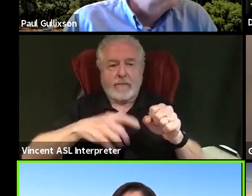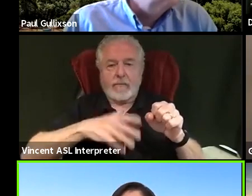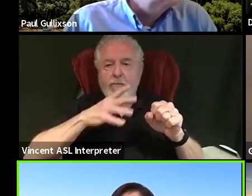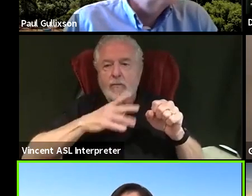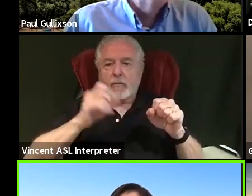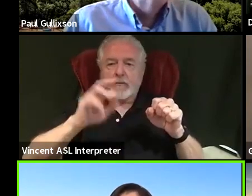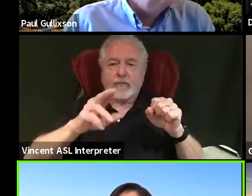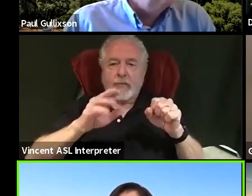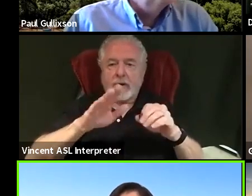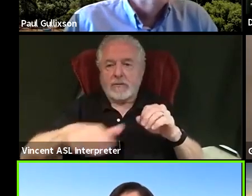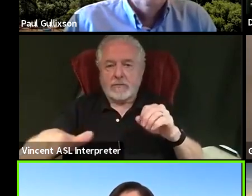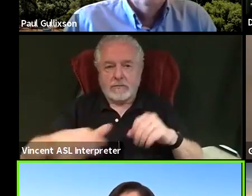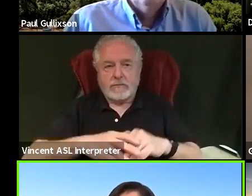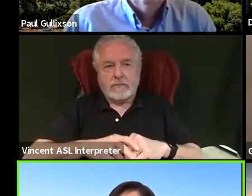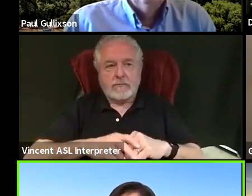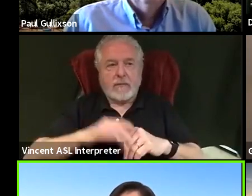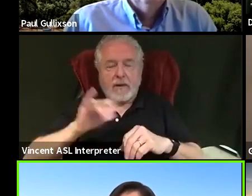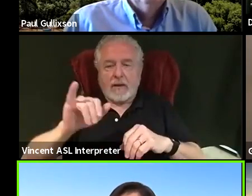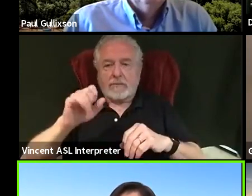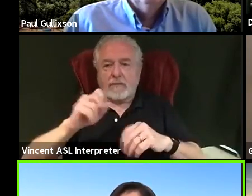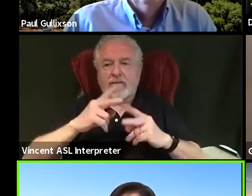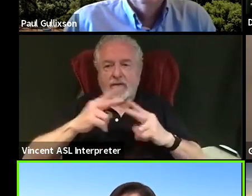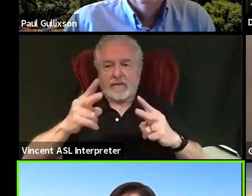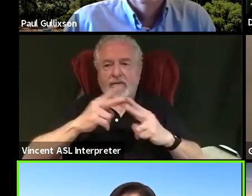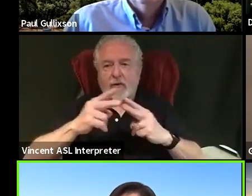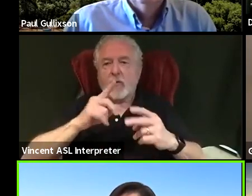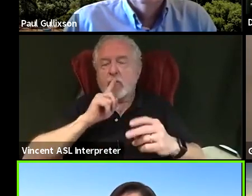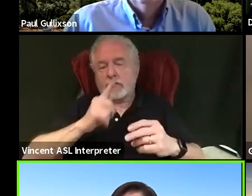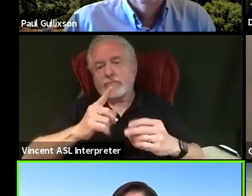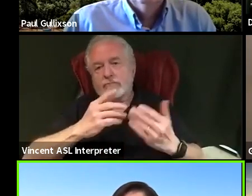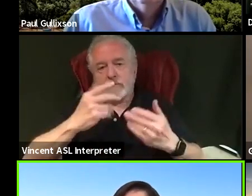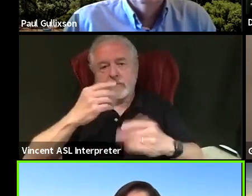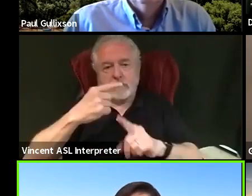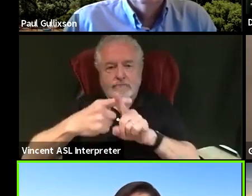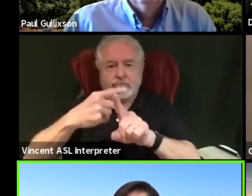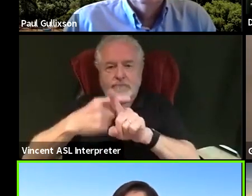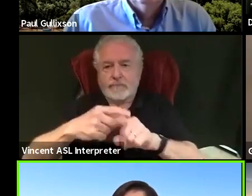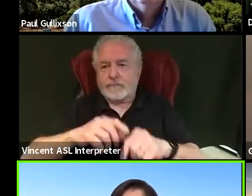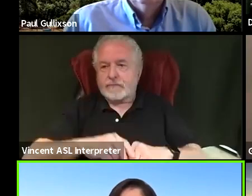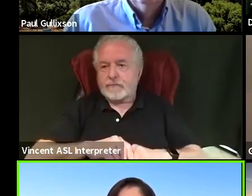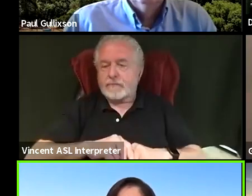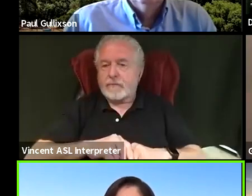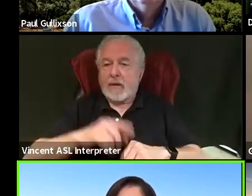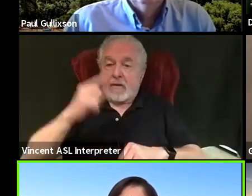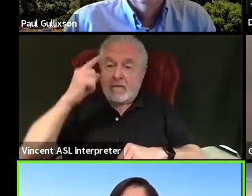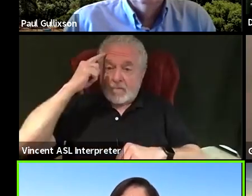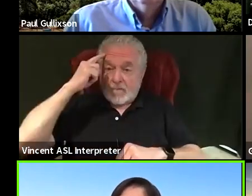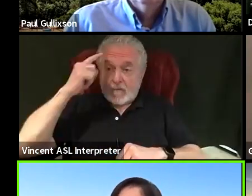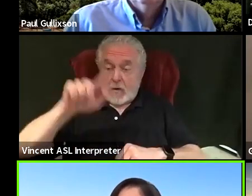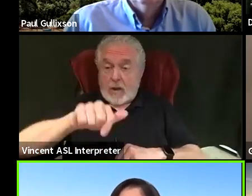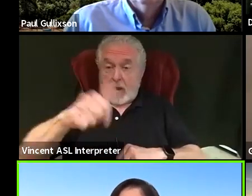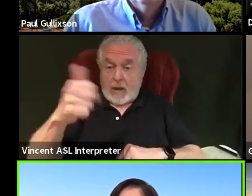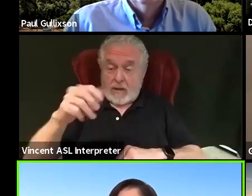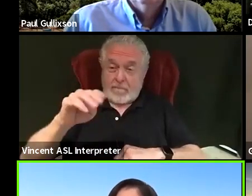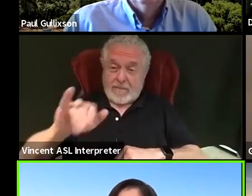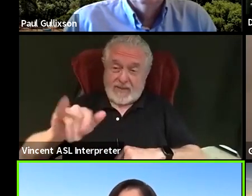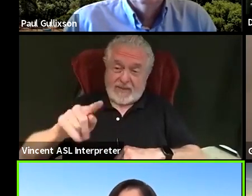woman or for the children. So that is, it's very, very reassuring. In terms of other